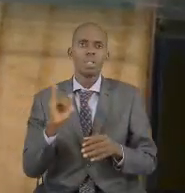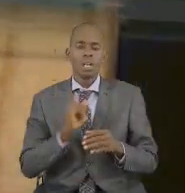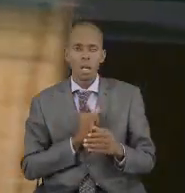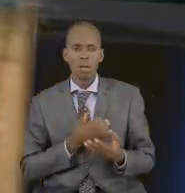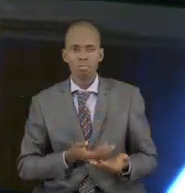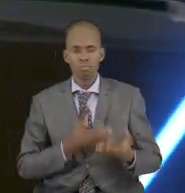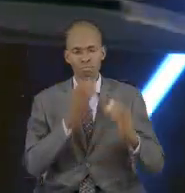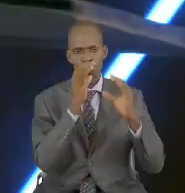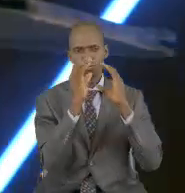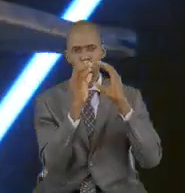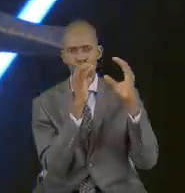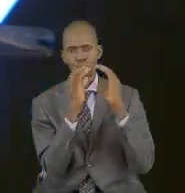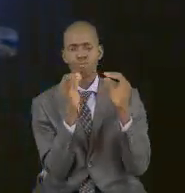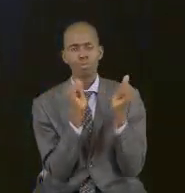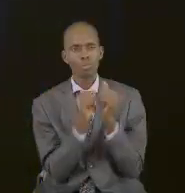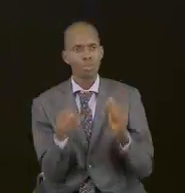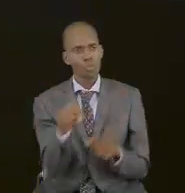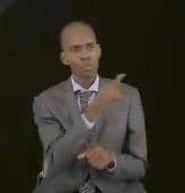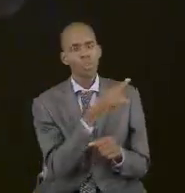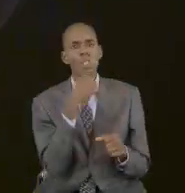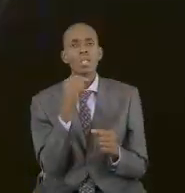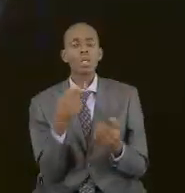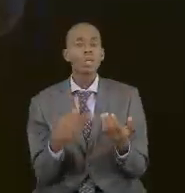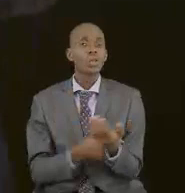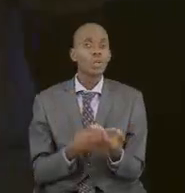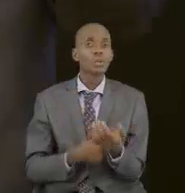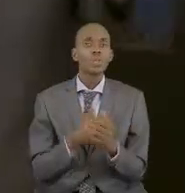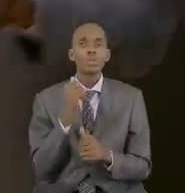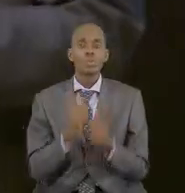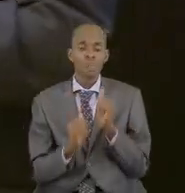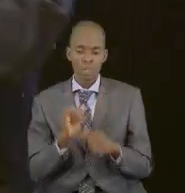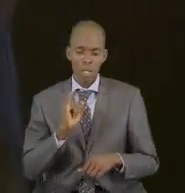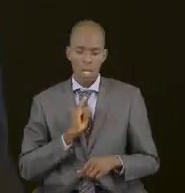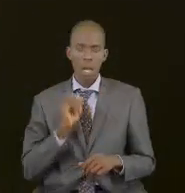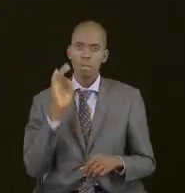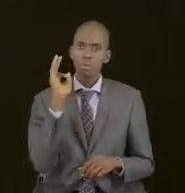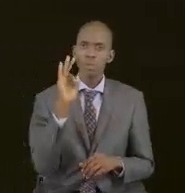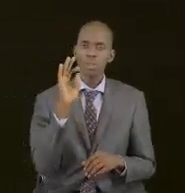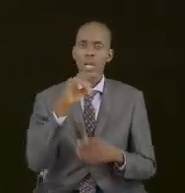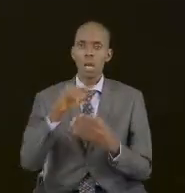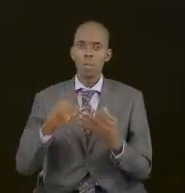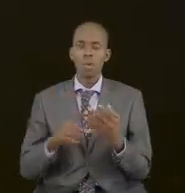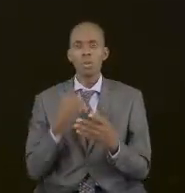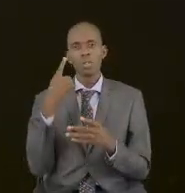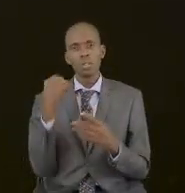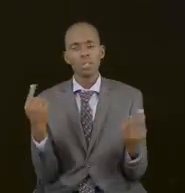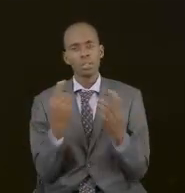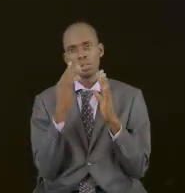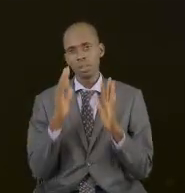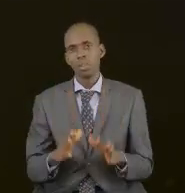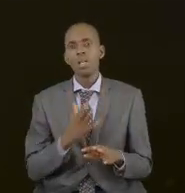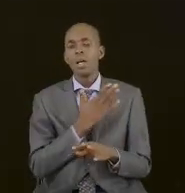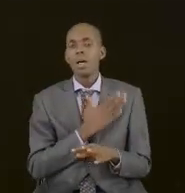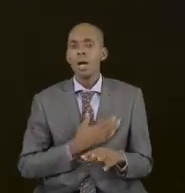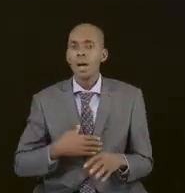them the gospel which I preach among the Gentiles, and but privately to